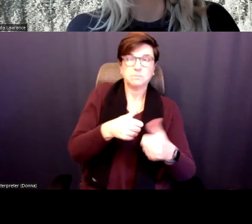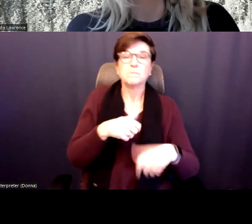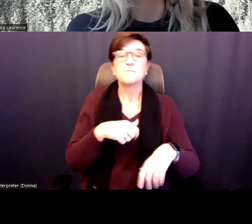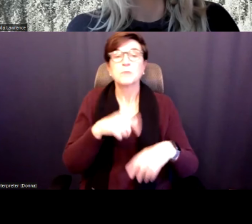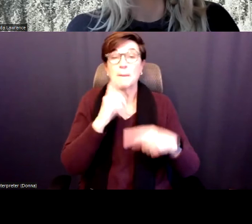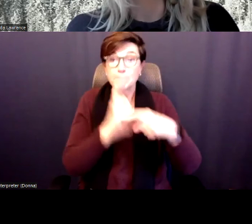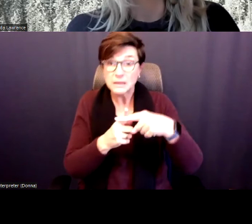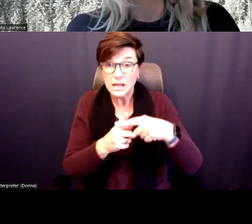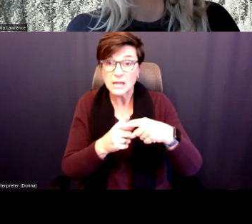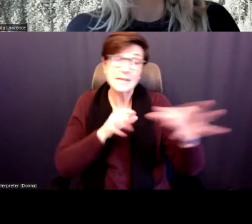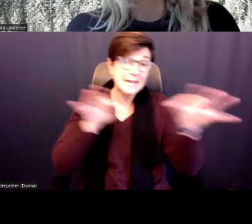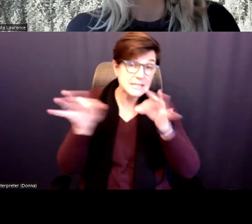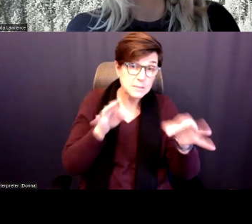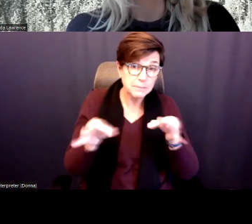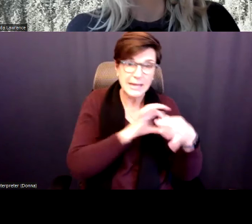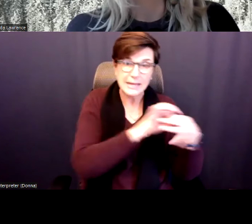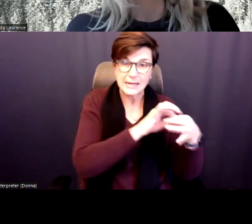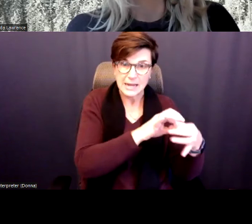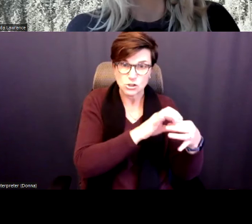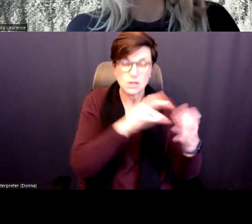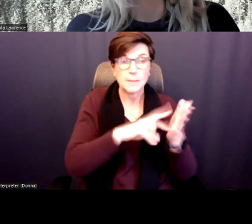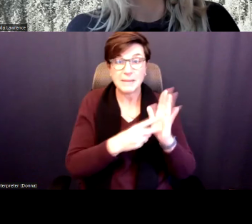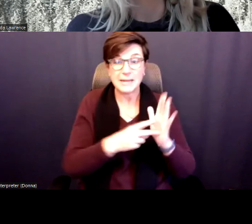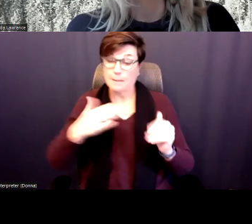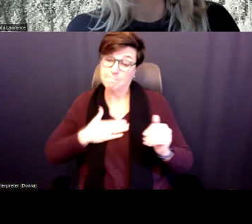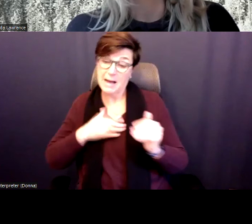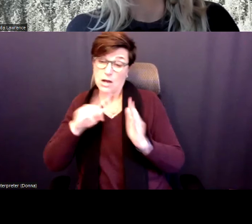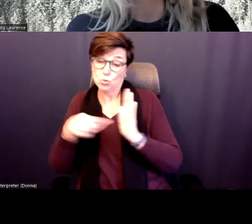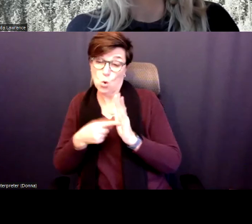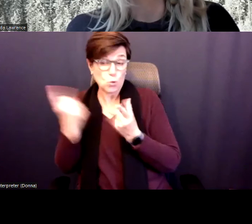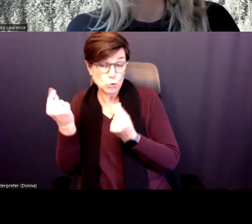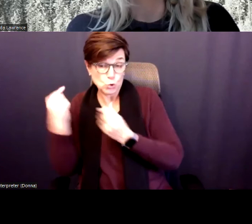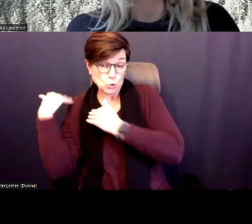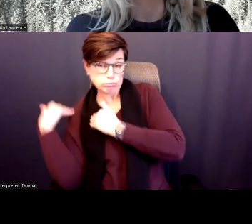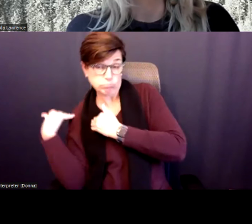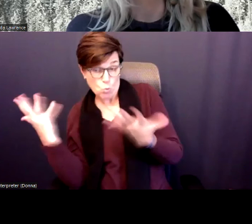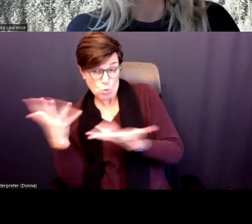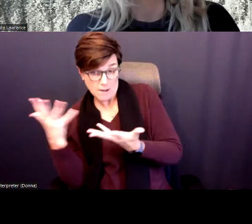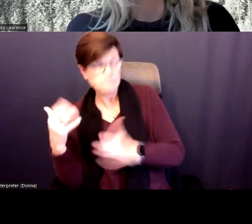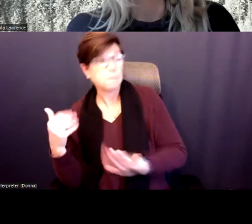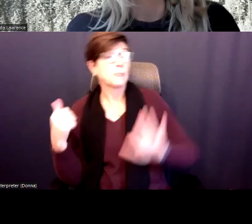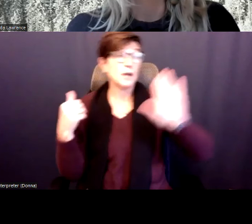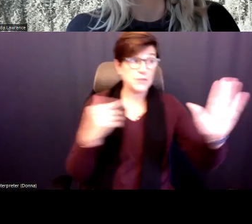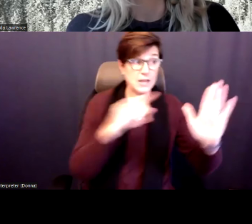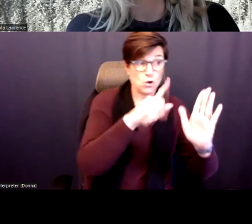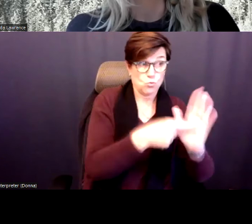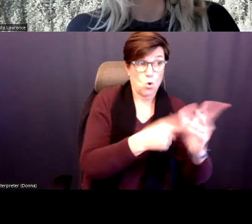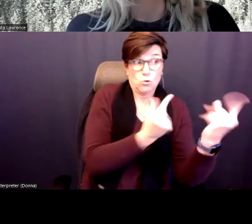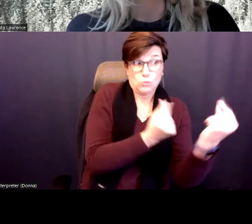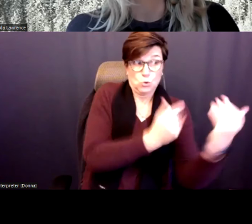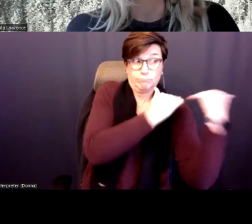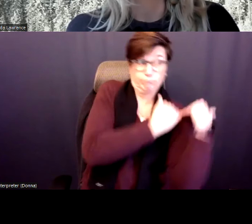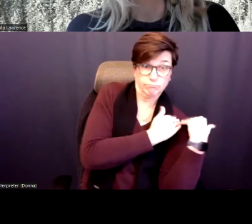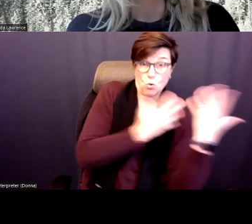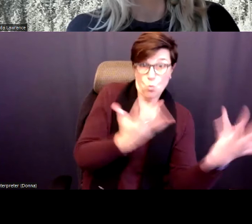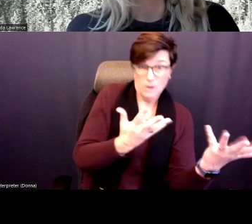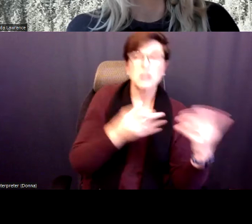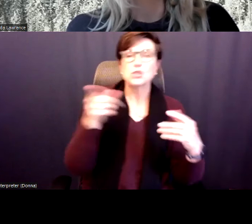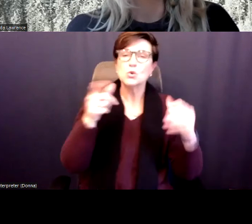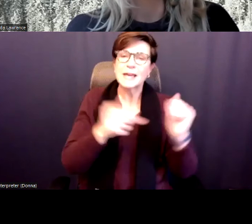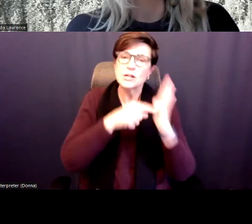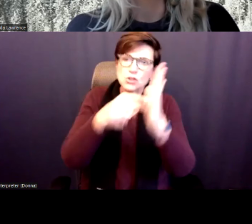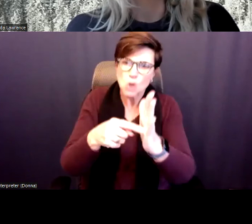connection. What is the role of those other partners? So that you can actually show you are making a systemic change